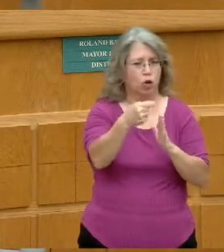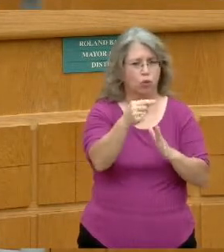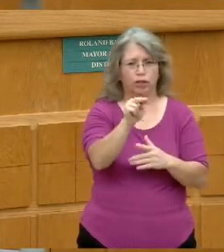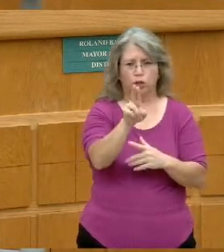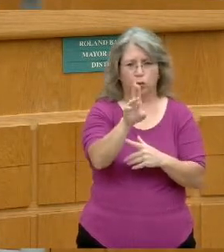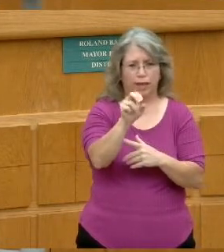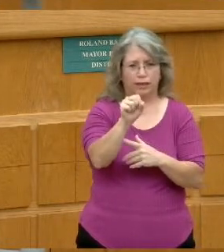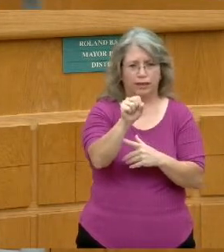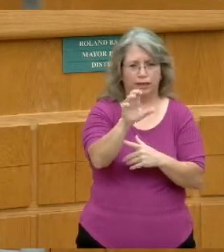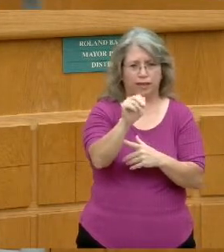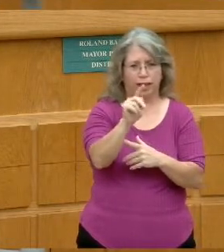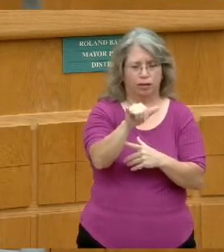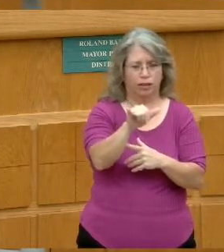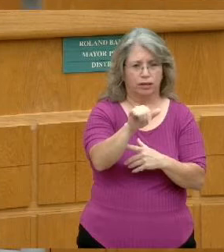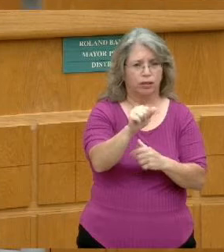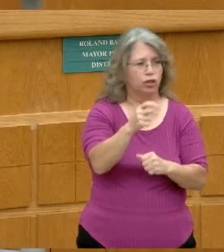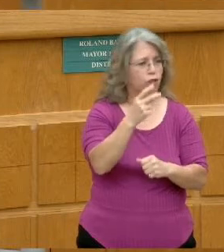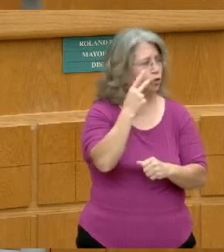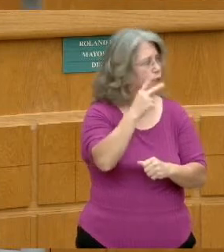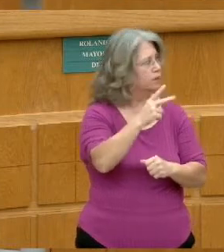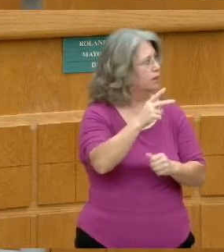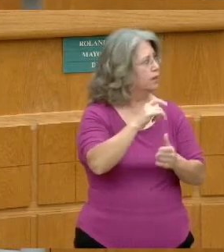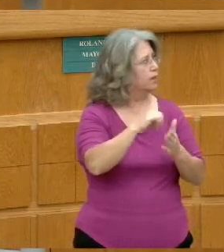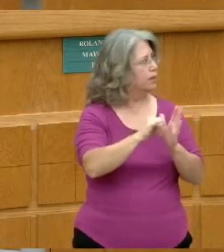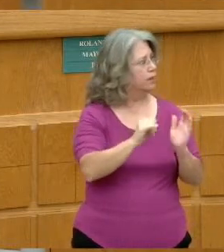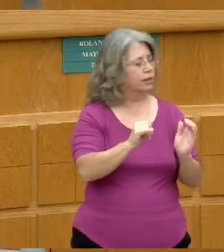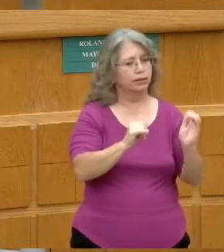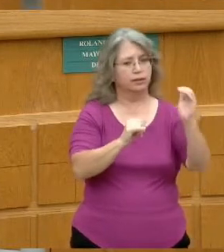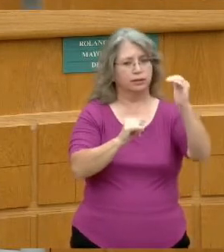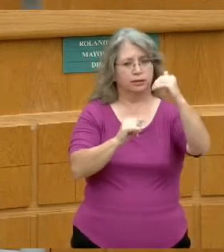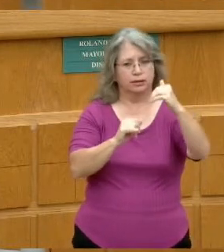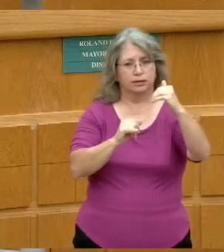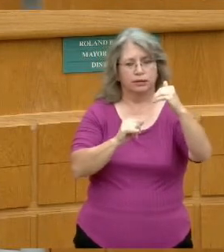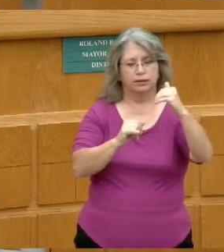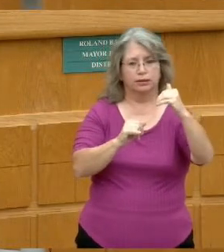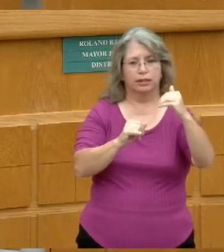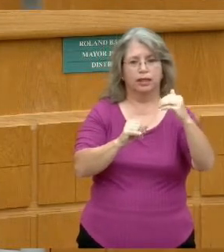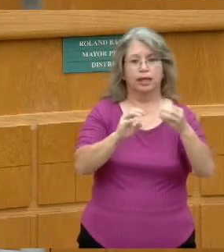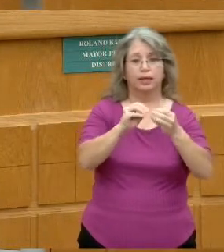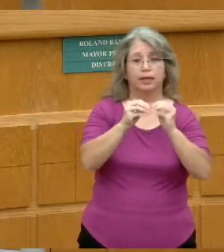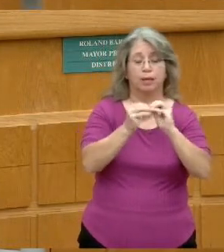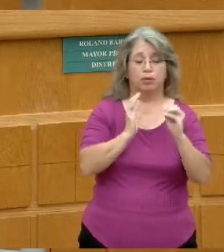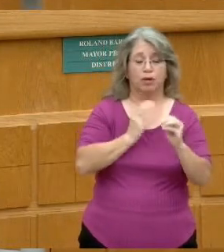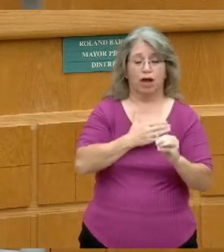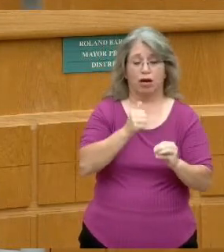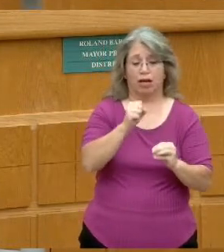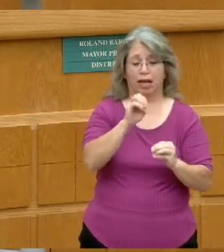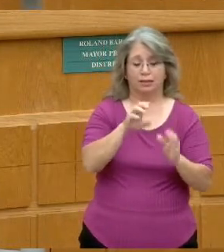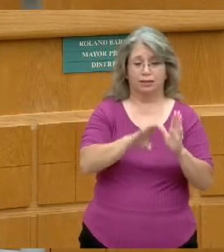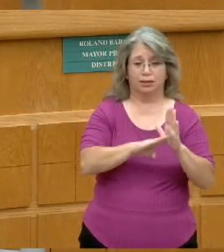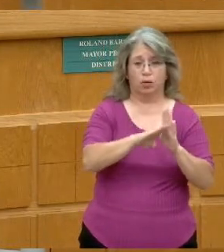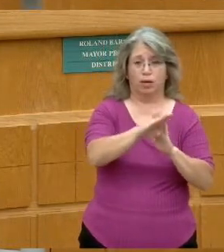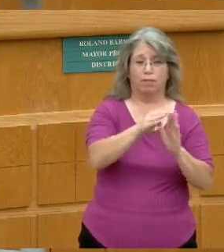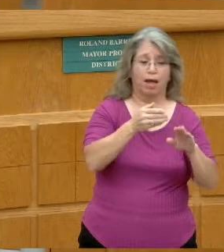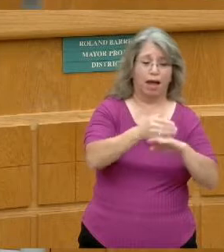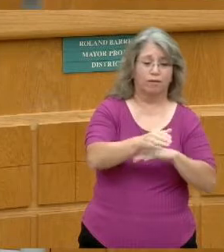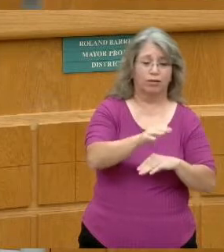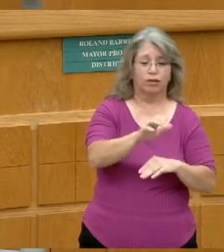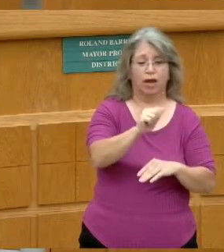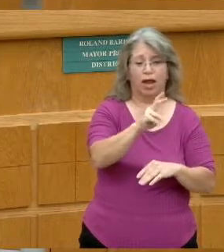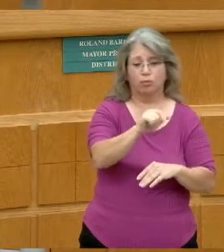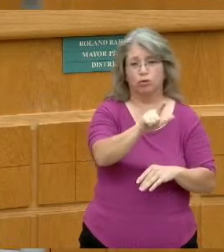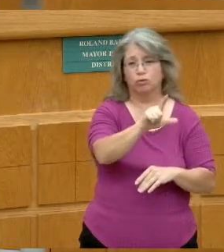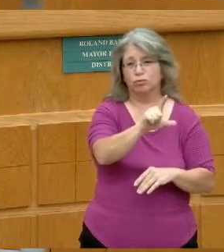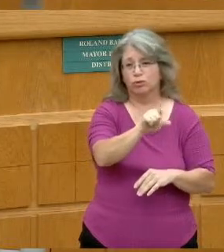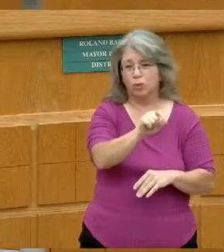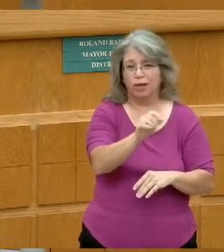trough over here, and our number of cases was occurring after April 20th, April 23rd, somewhere around there. And here's where